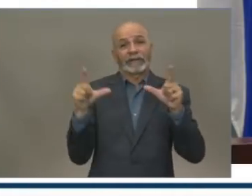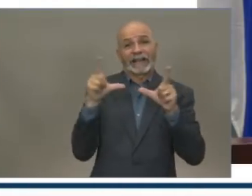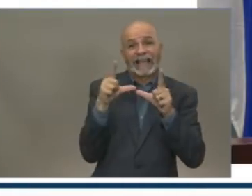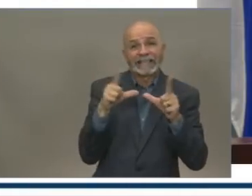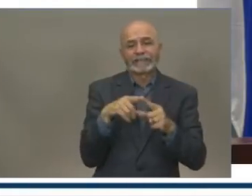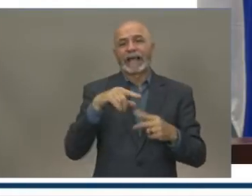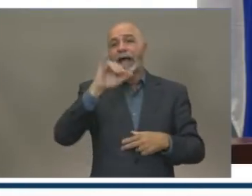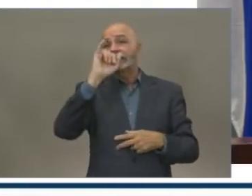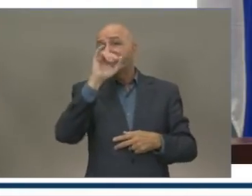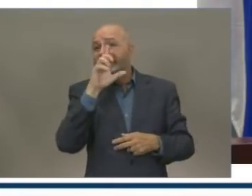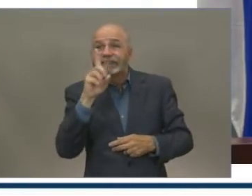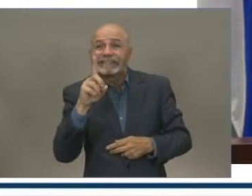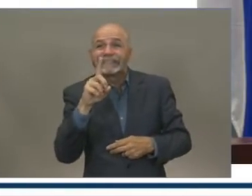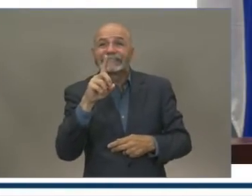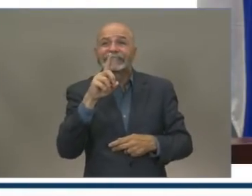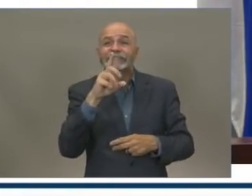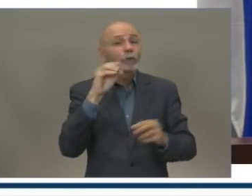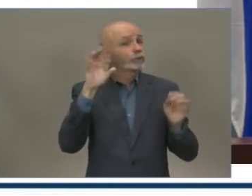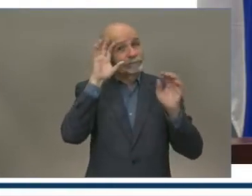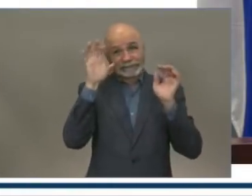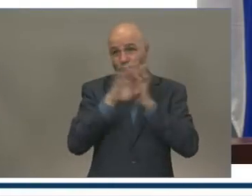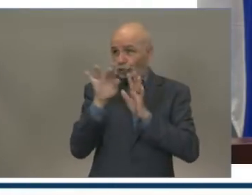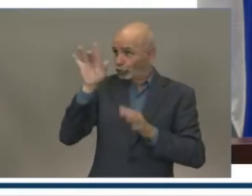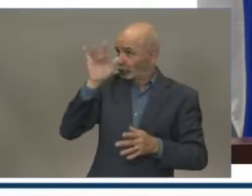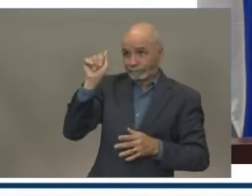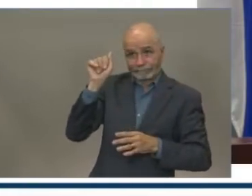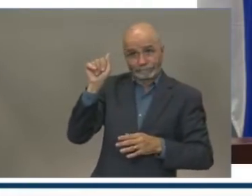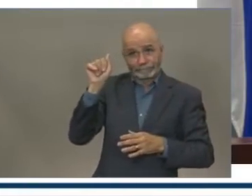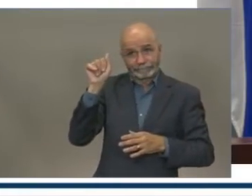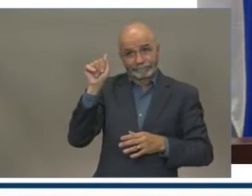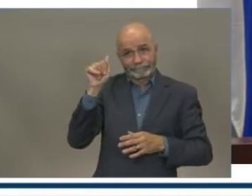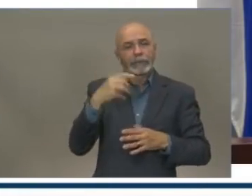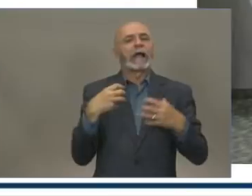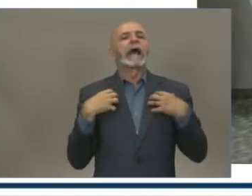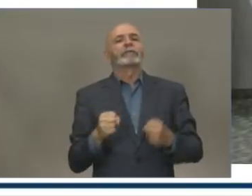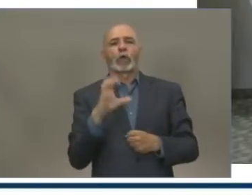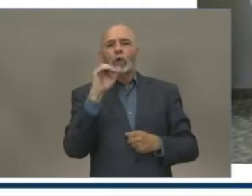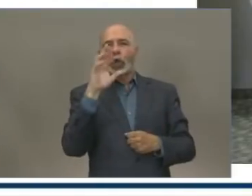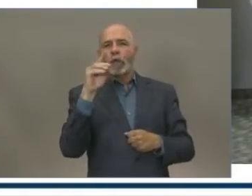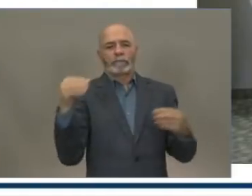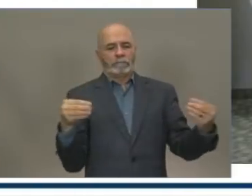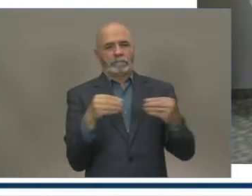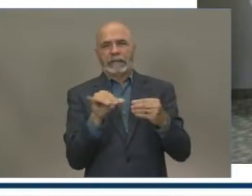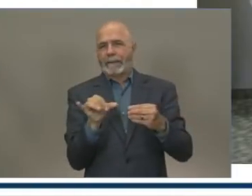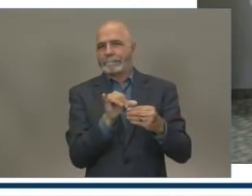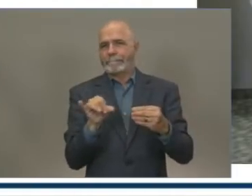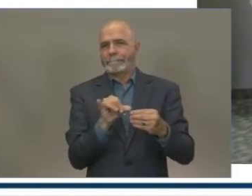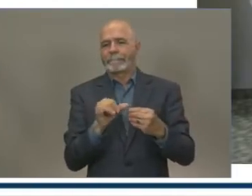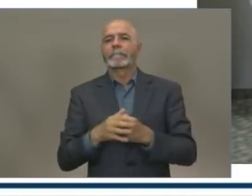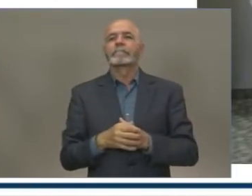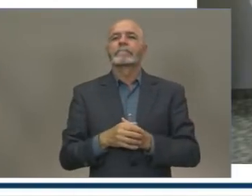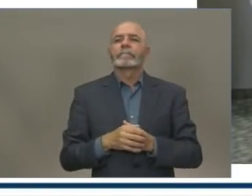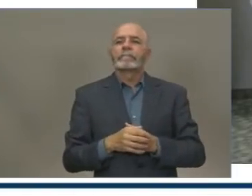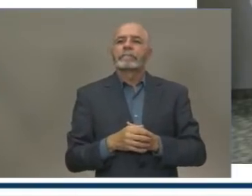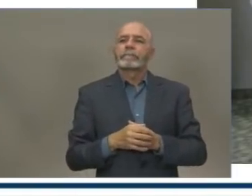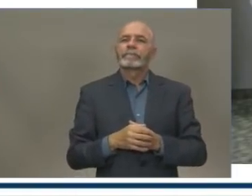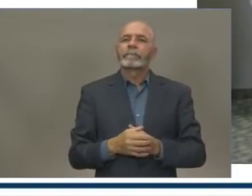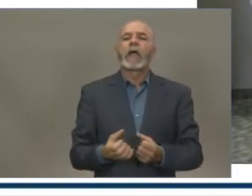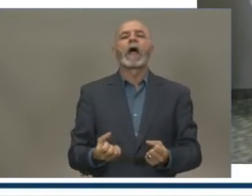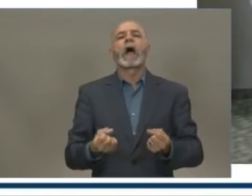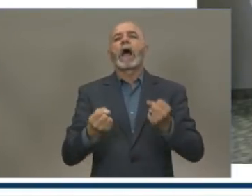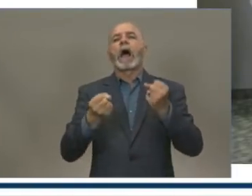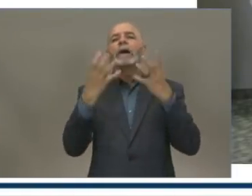people who don't have photo ID, your health card. With the number of active cases at Joseph